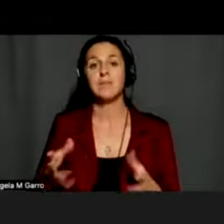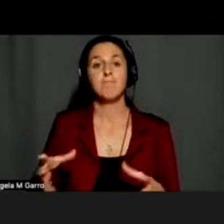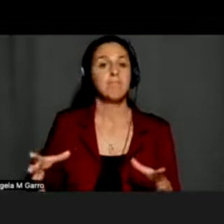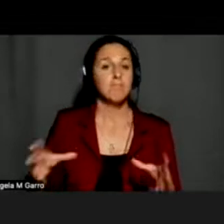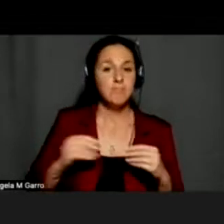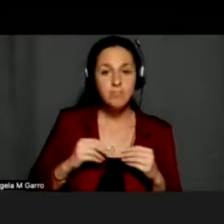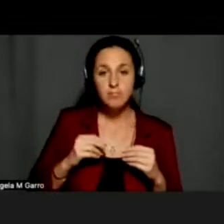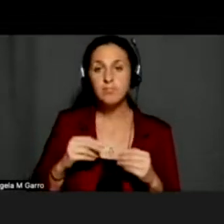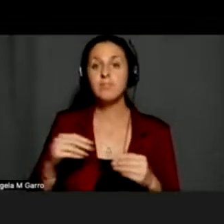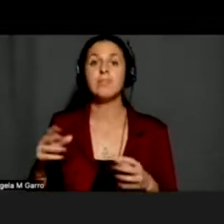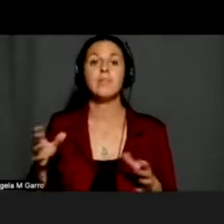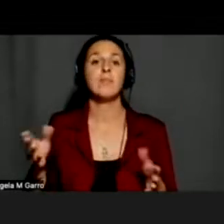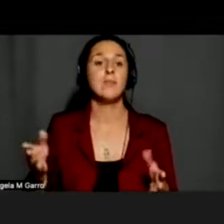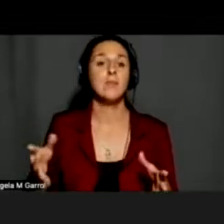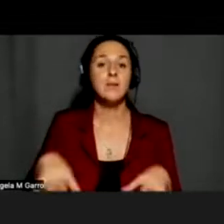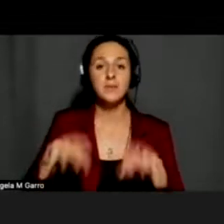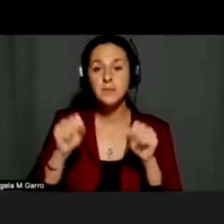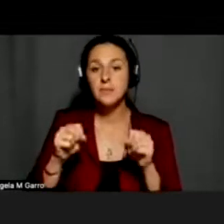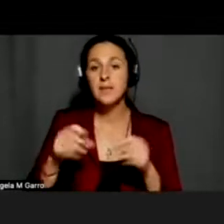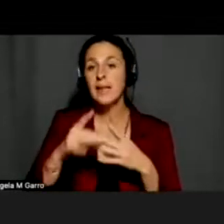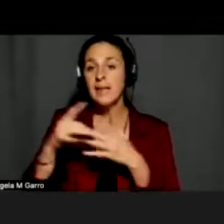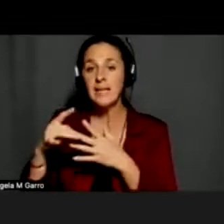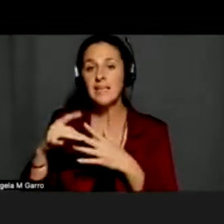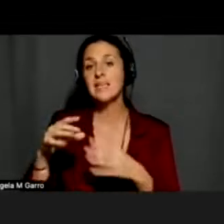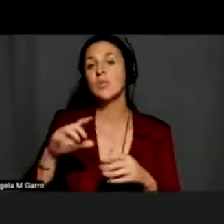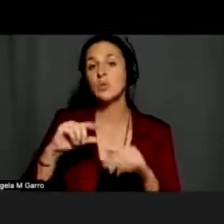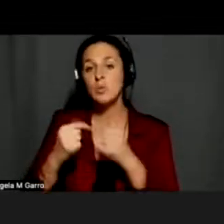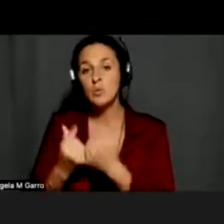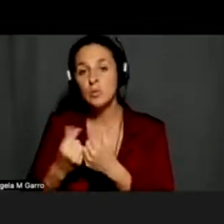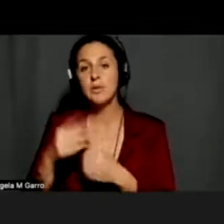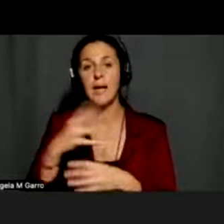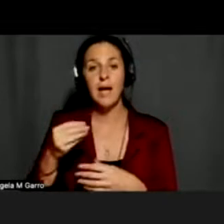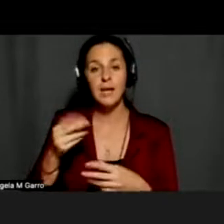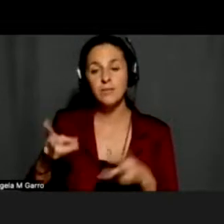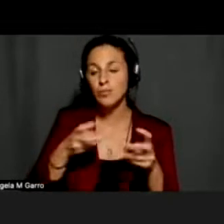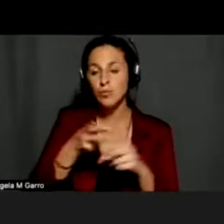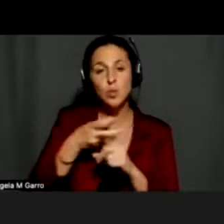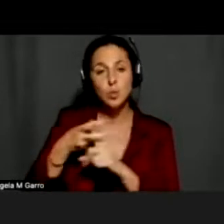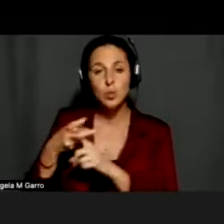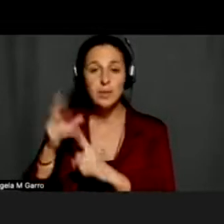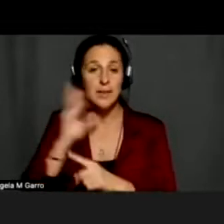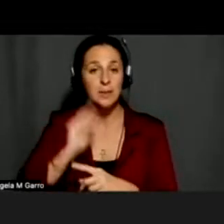plan committees, leading affinity groups, and increase their expertise with online tools.